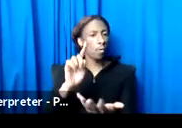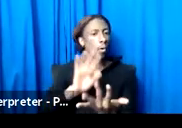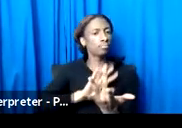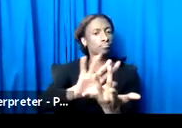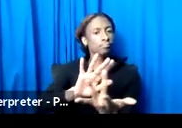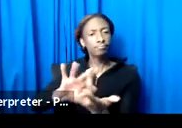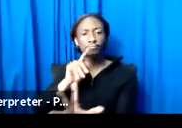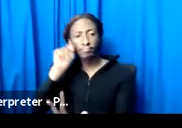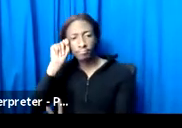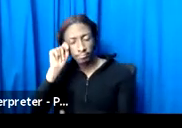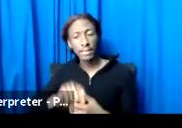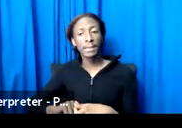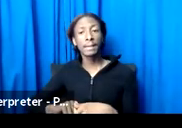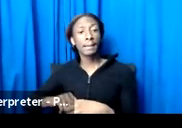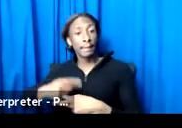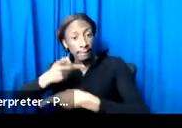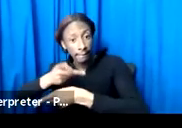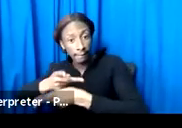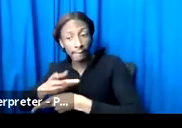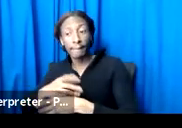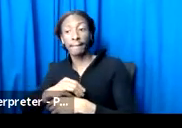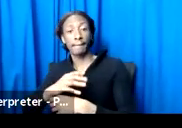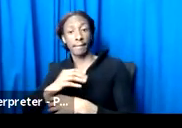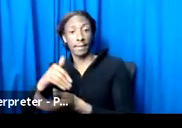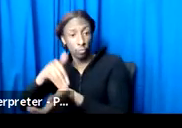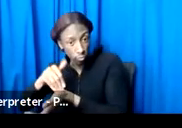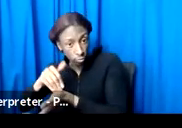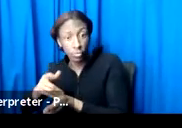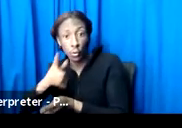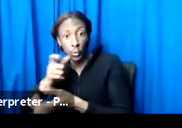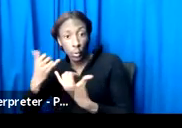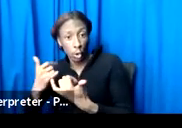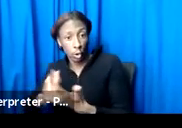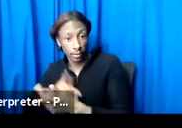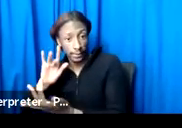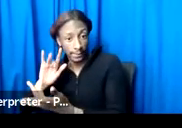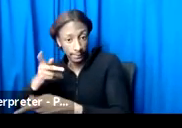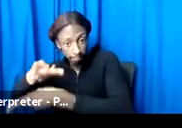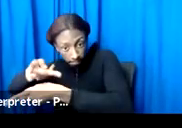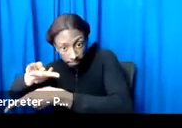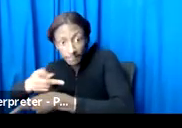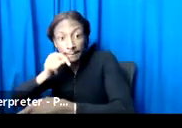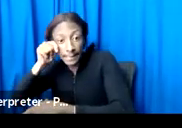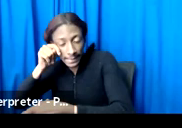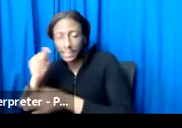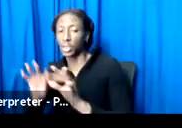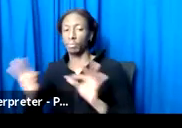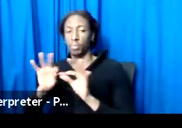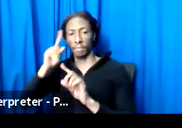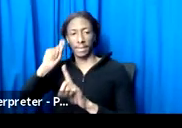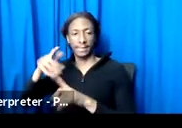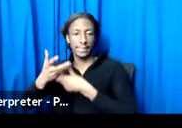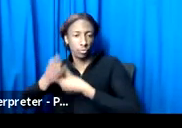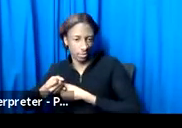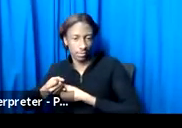providers and other providers that currently serve adolescents are key to reaching adolescents, as they are trusted providers and